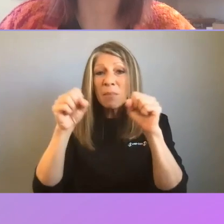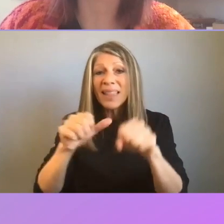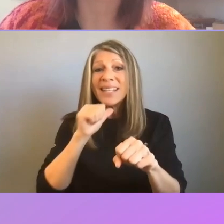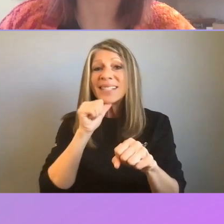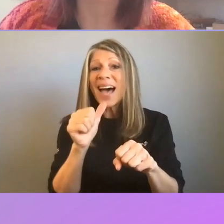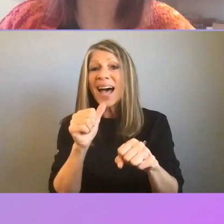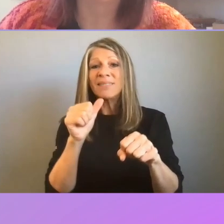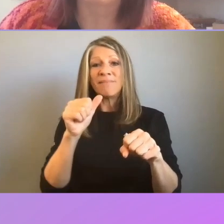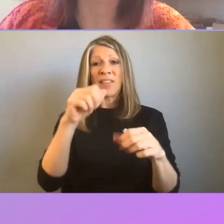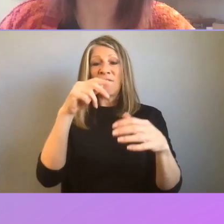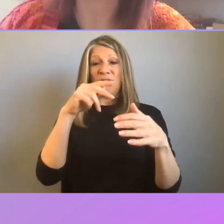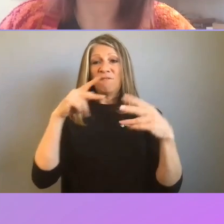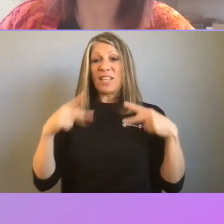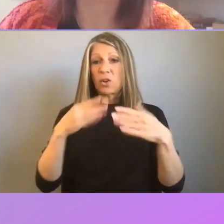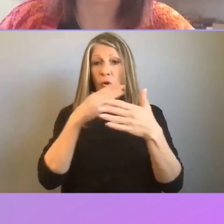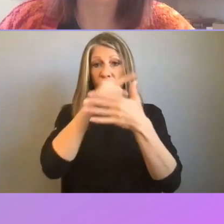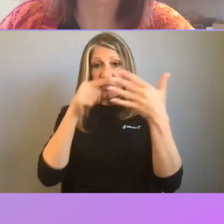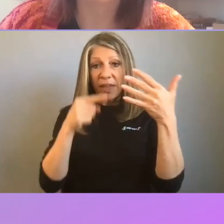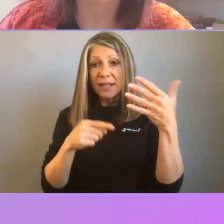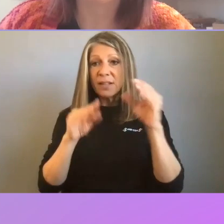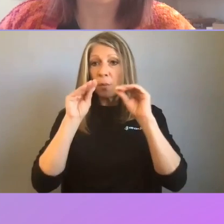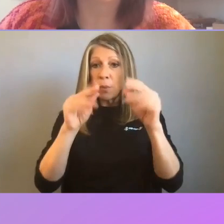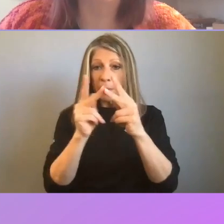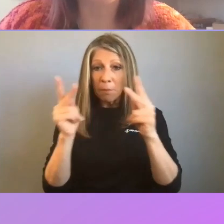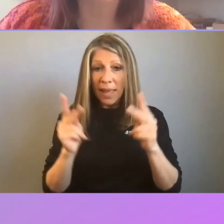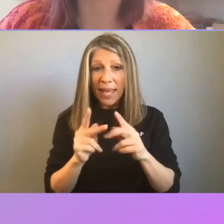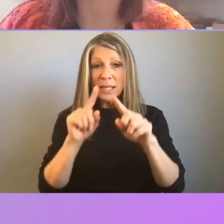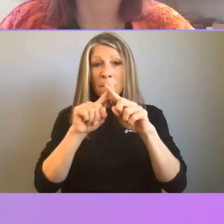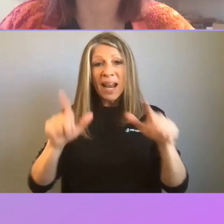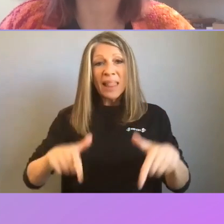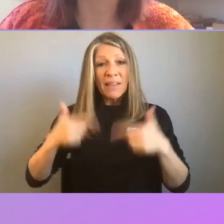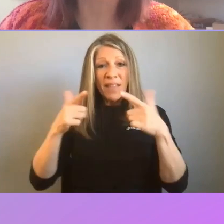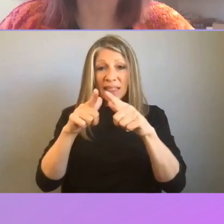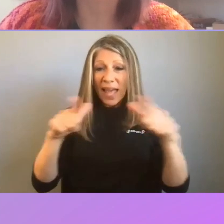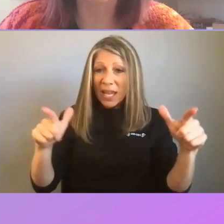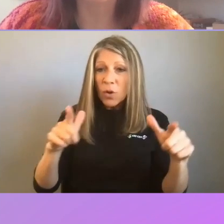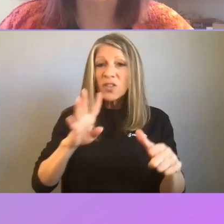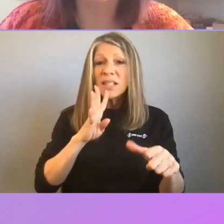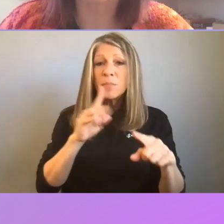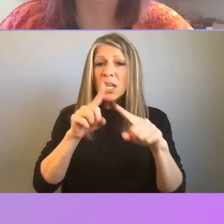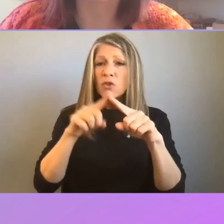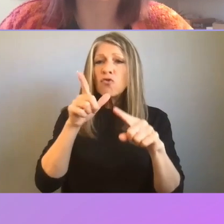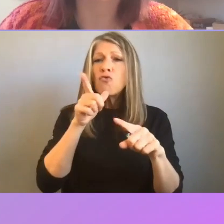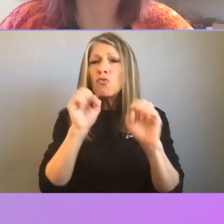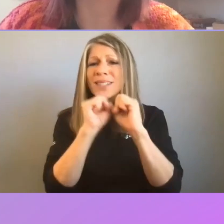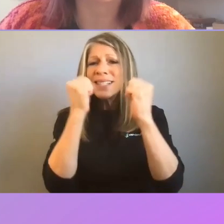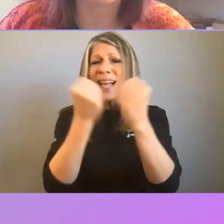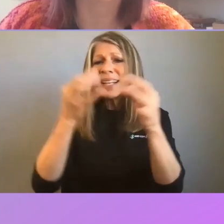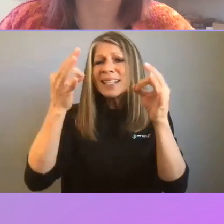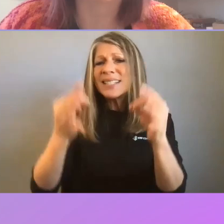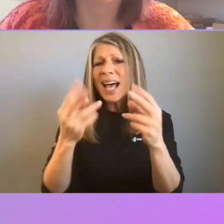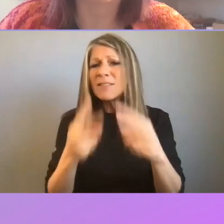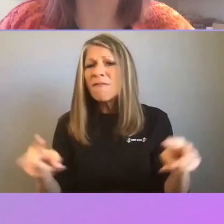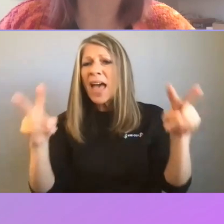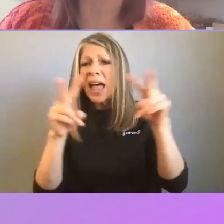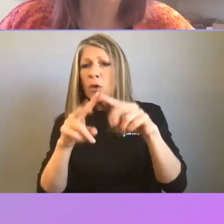not just a set of physical things that are put into place, but a living language that speaks to who society decides to